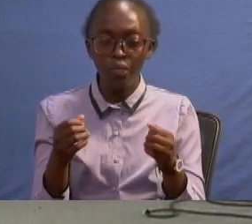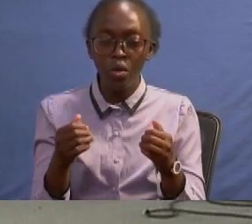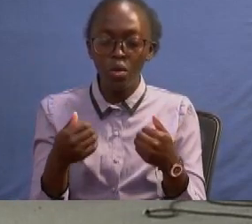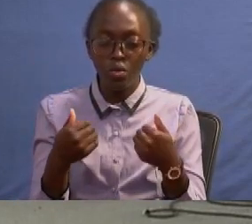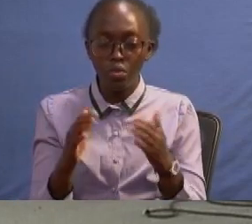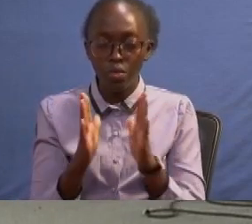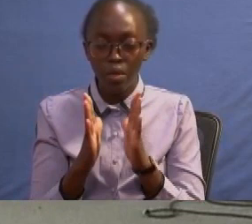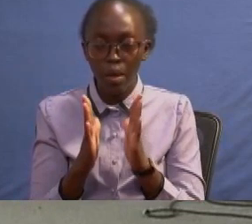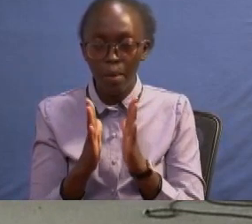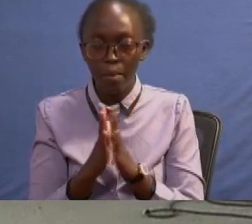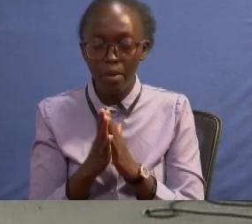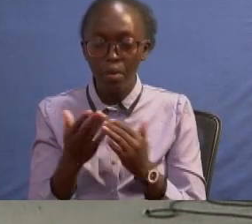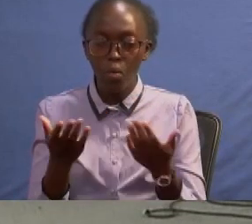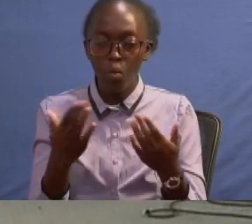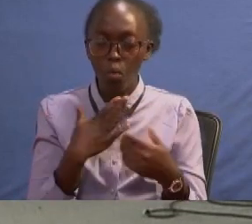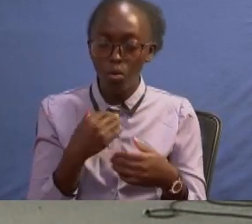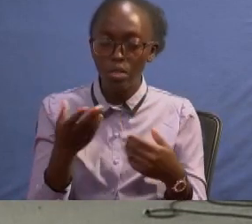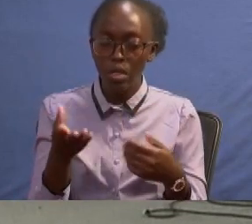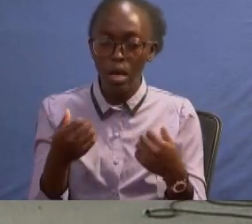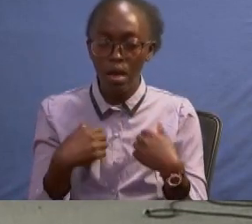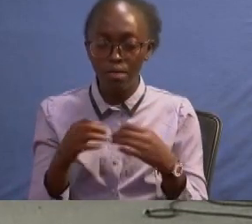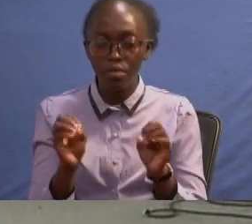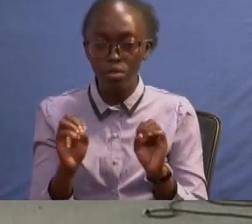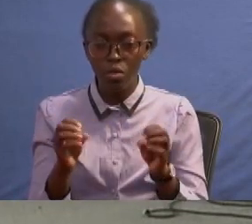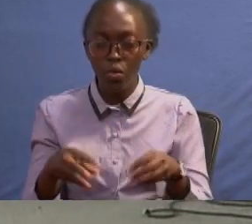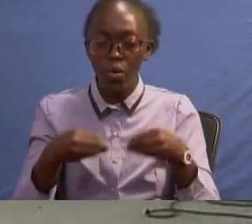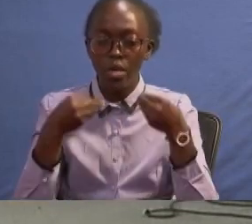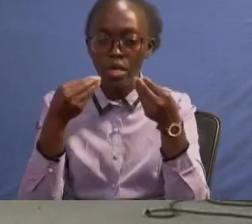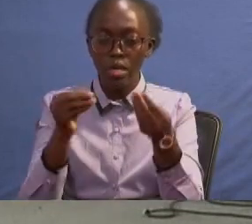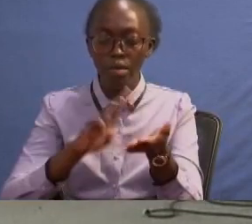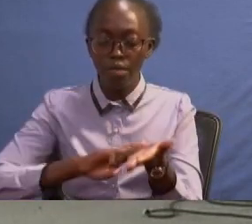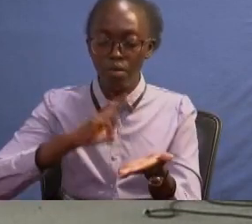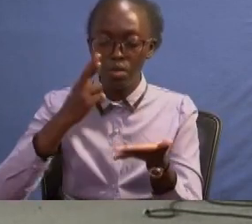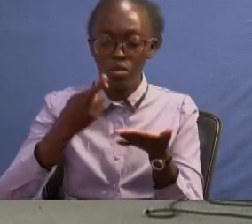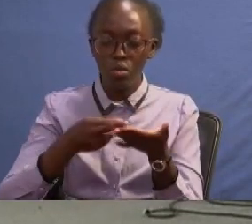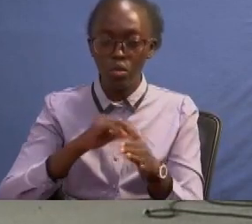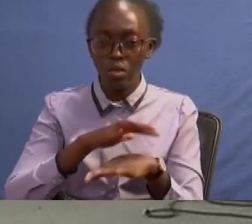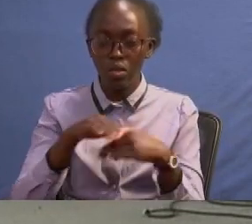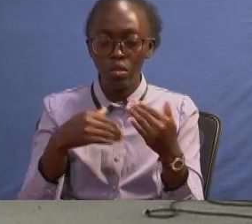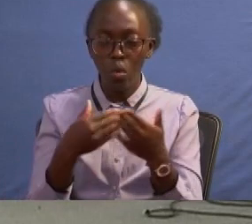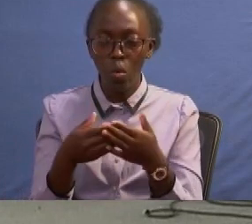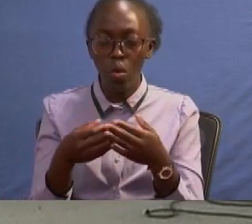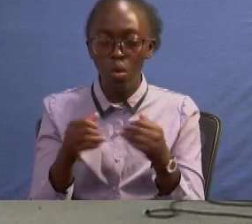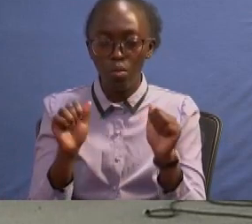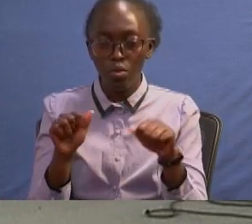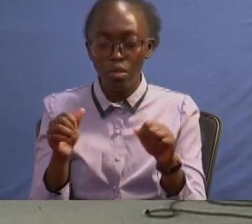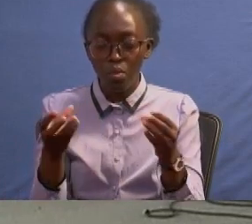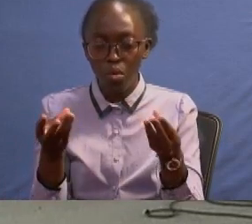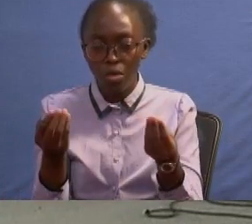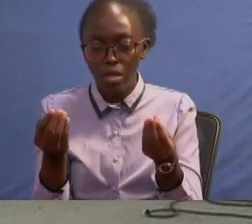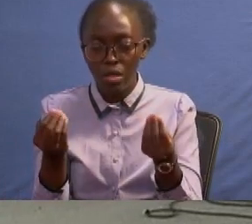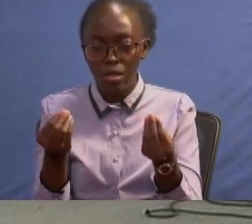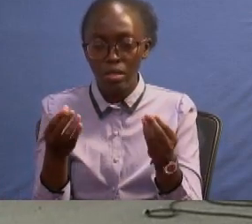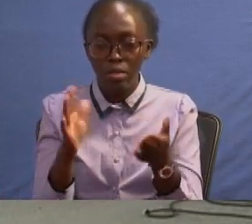want in this university. Provide, O God, the resources so that it will be easy for those who are